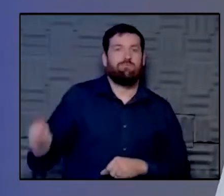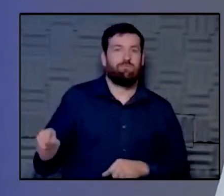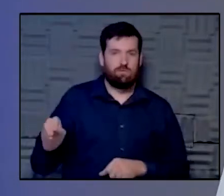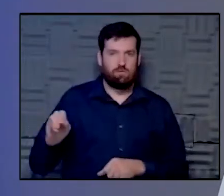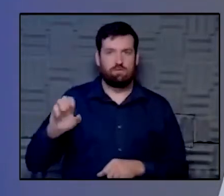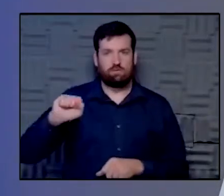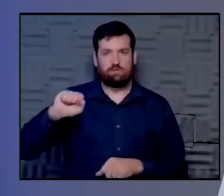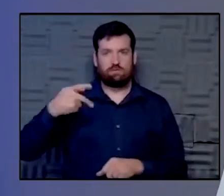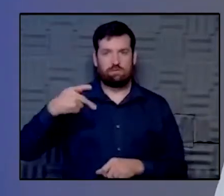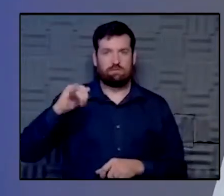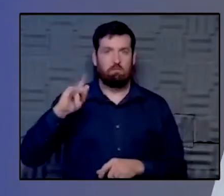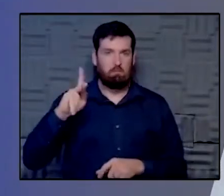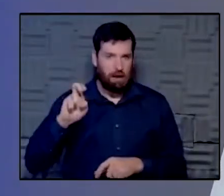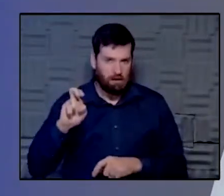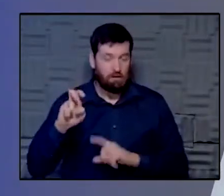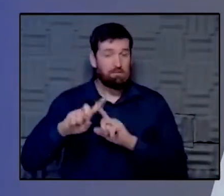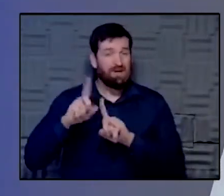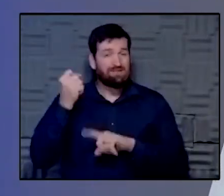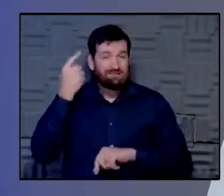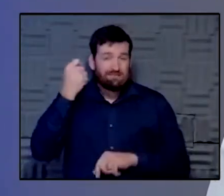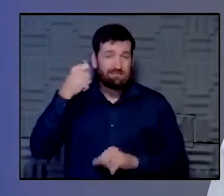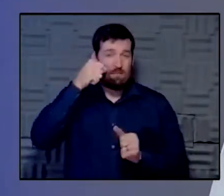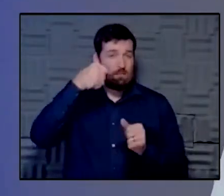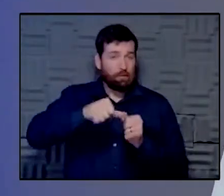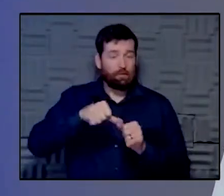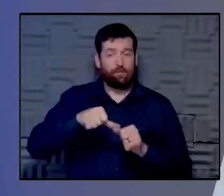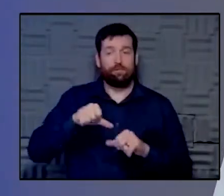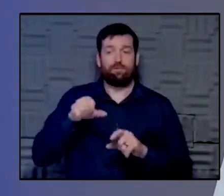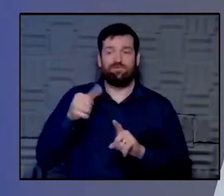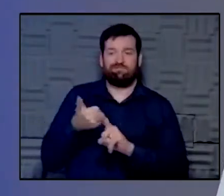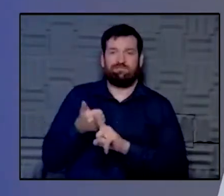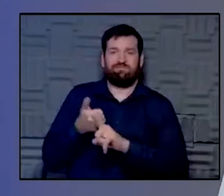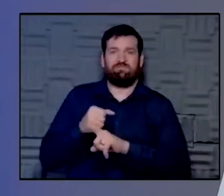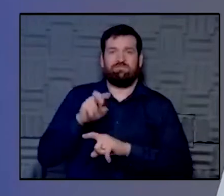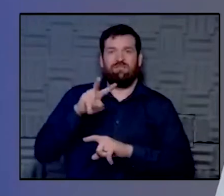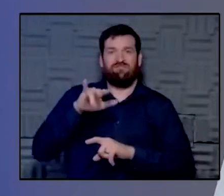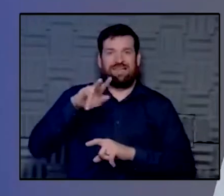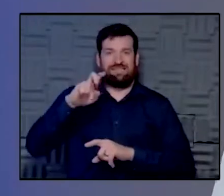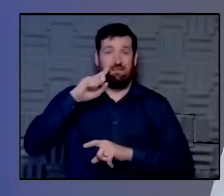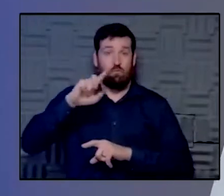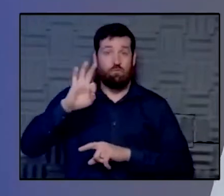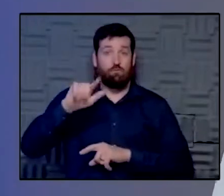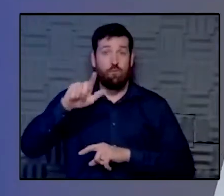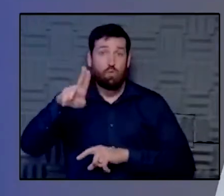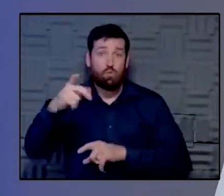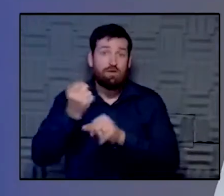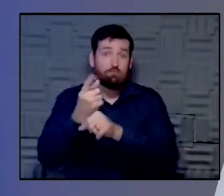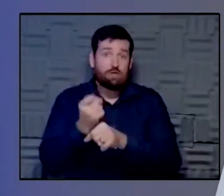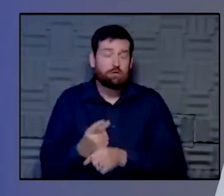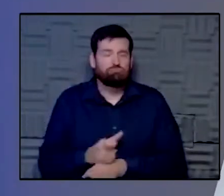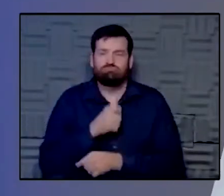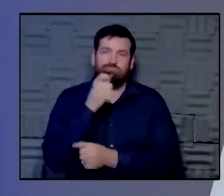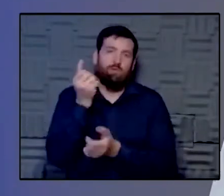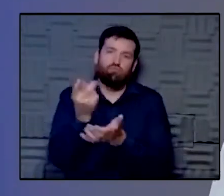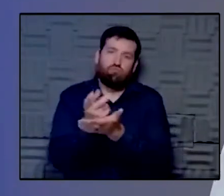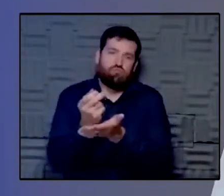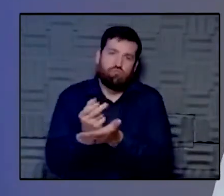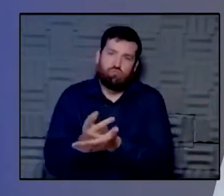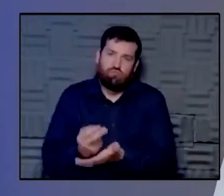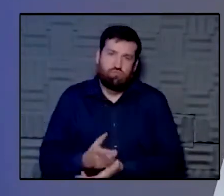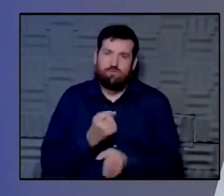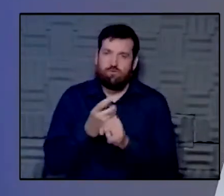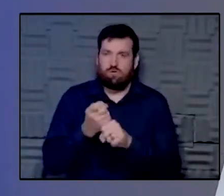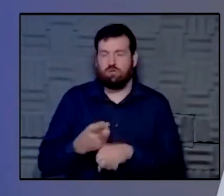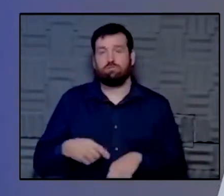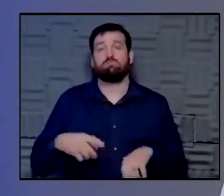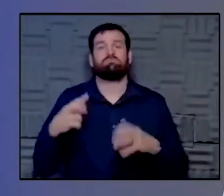there. But if you remember, our vaccines for influenza every year do not go through that same approval process. So the platform